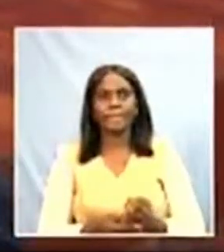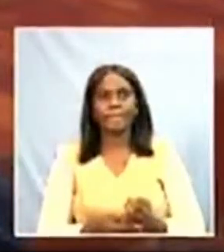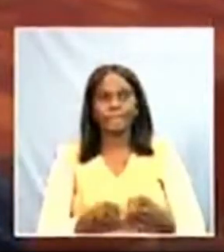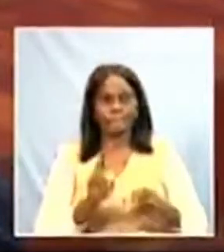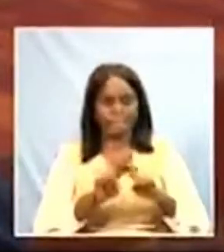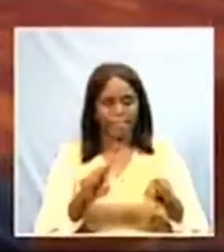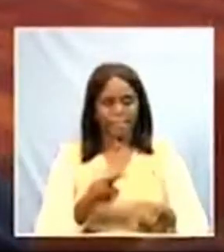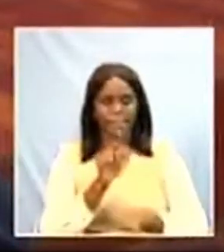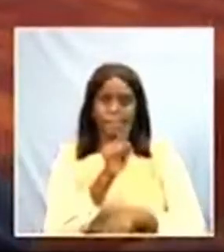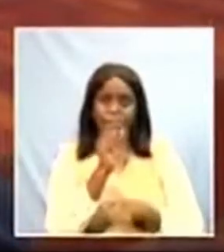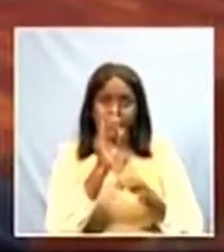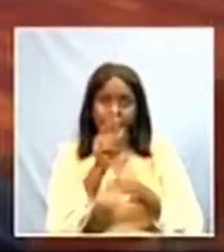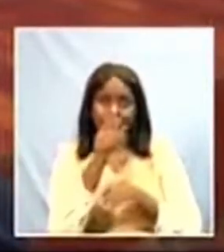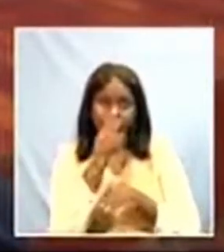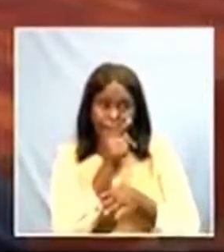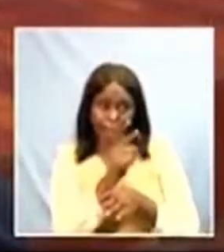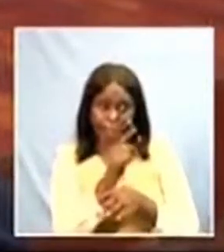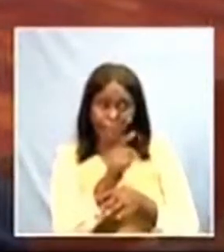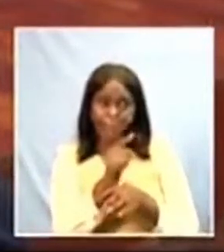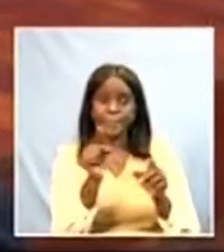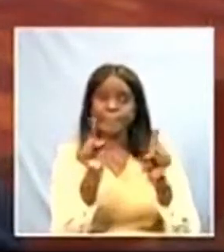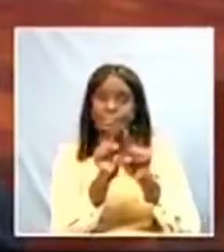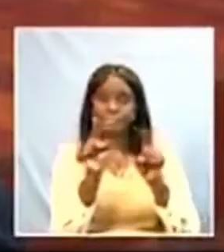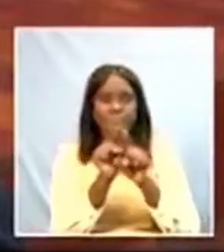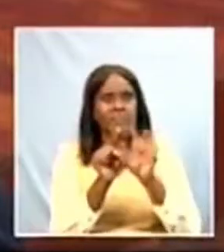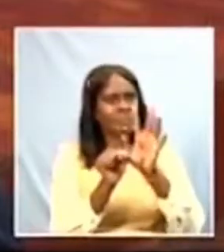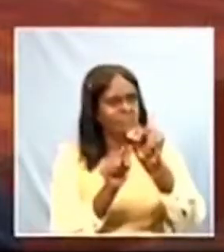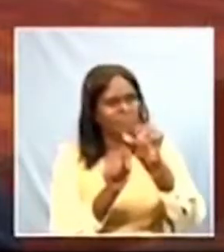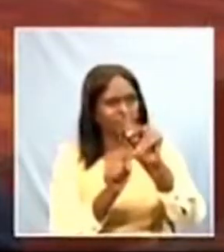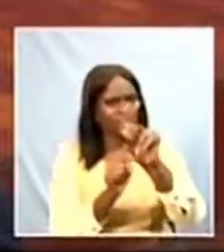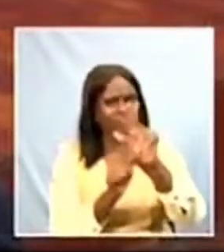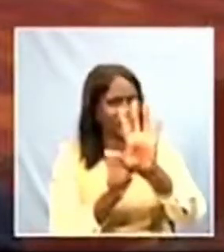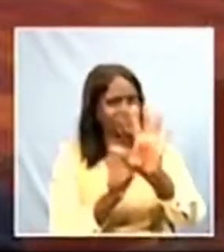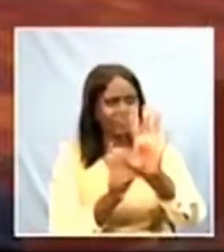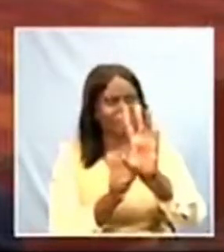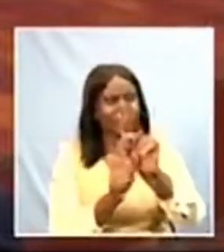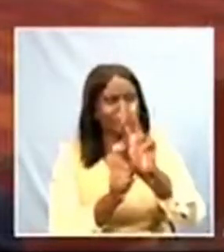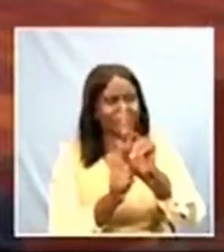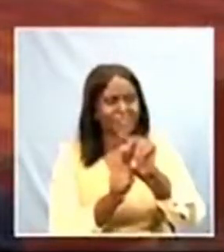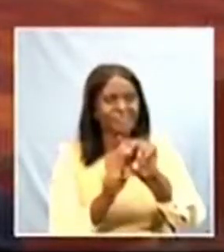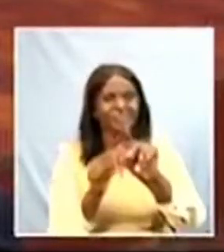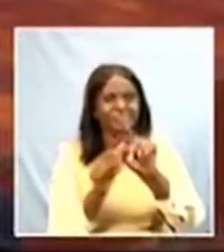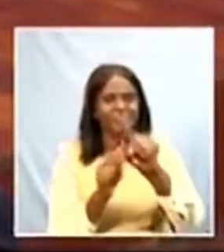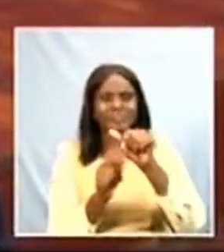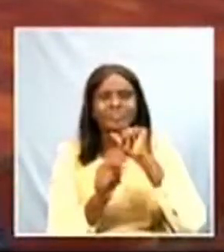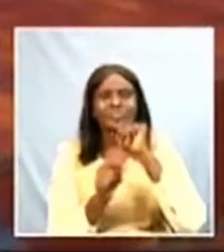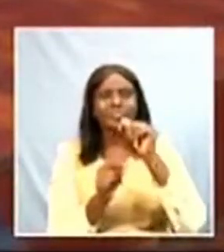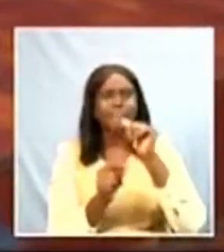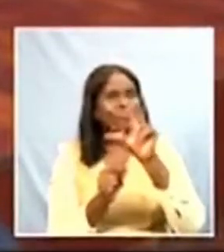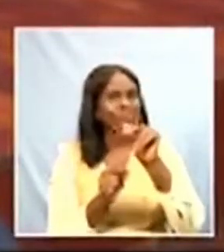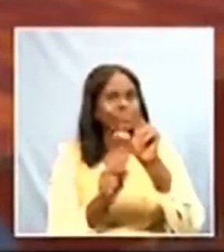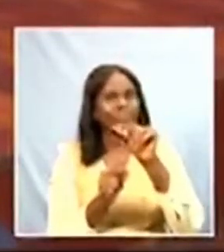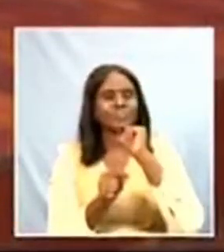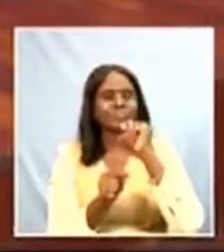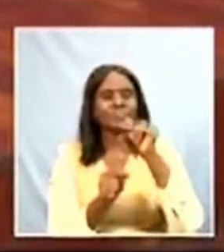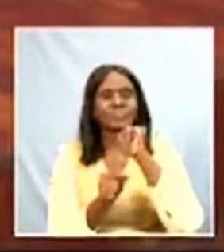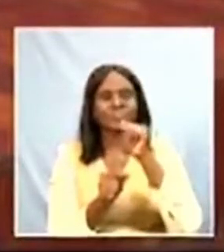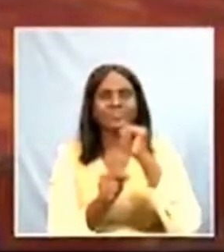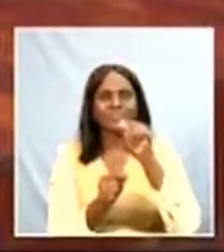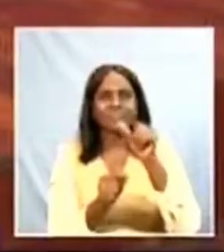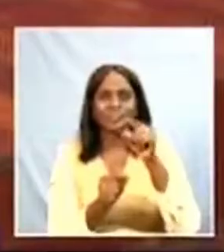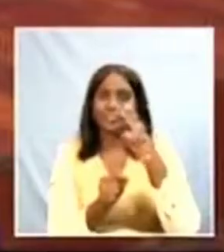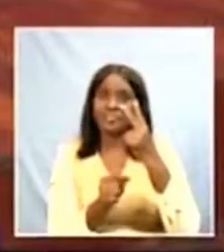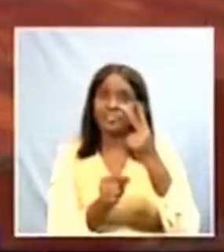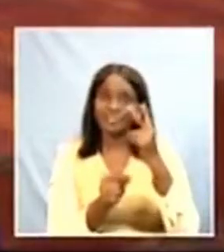Chair, this, if you look at this one, this is similar to that other one. No. We don't. You